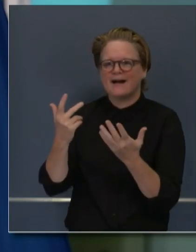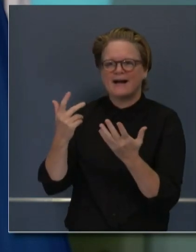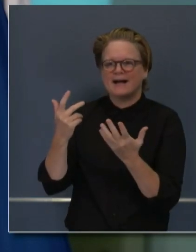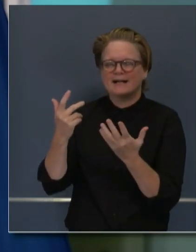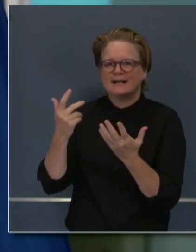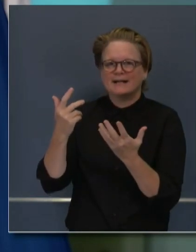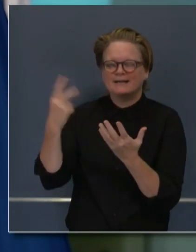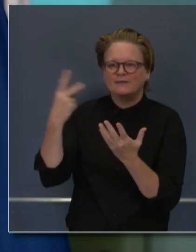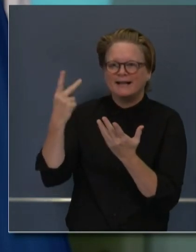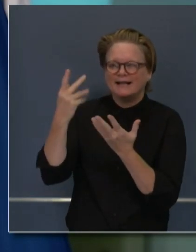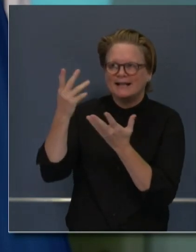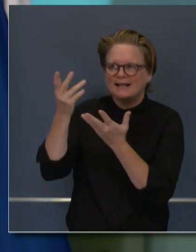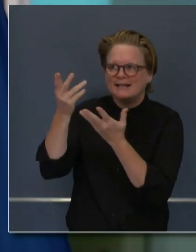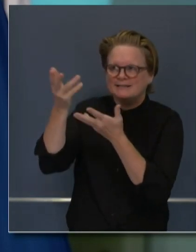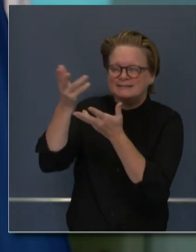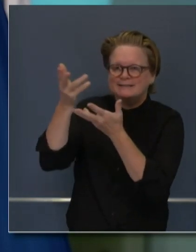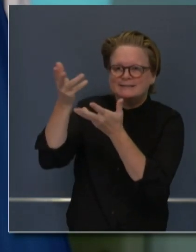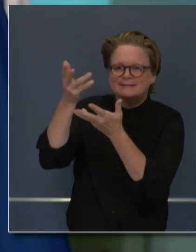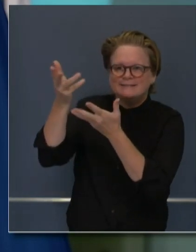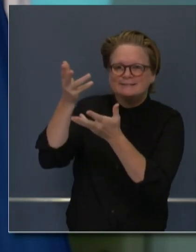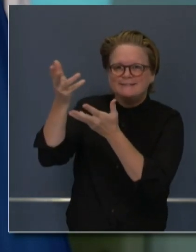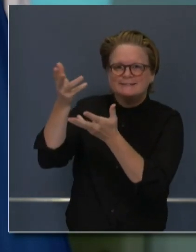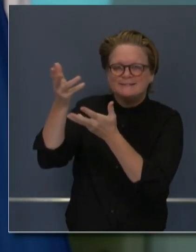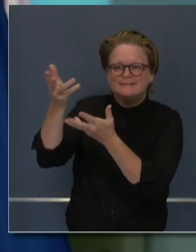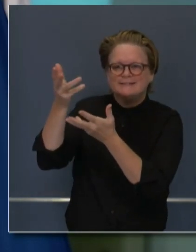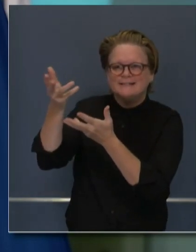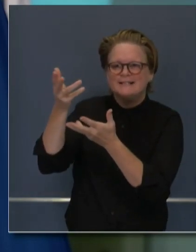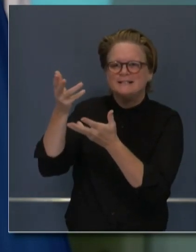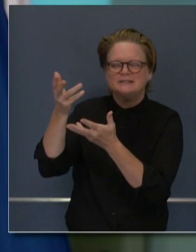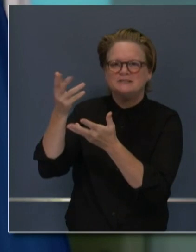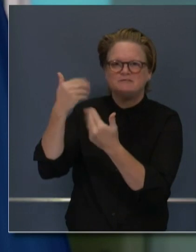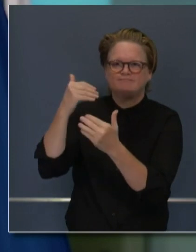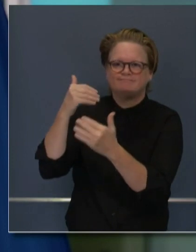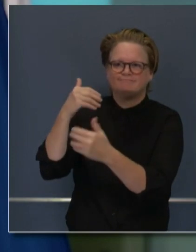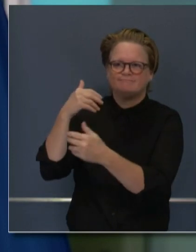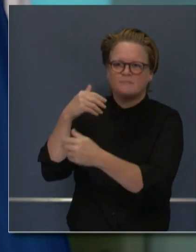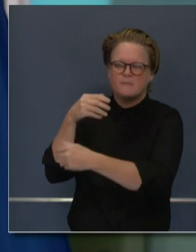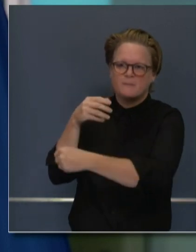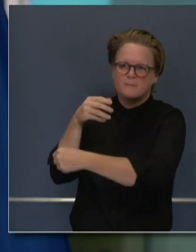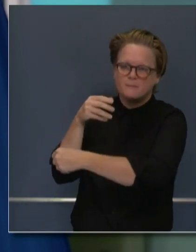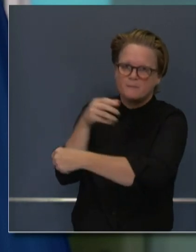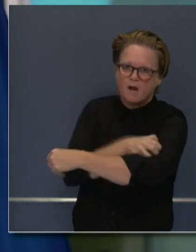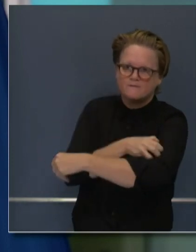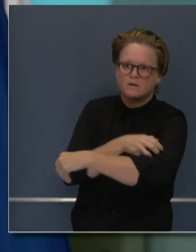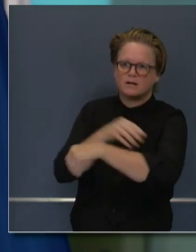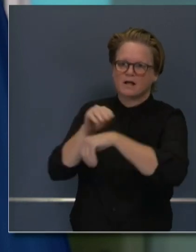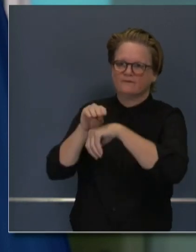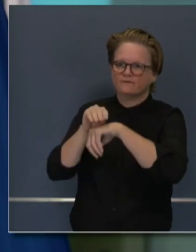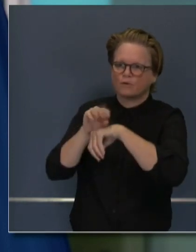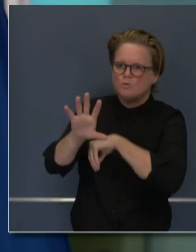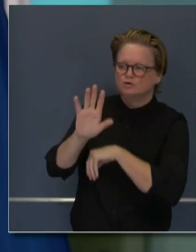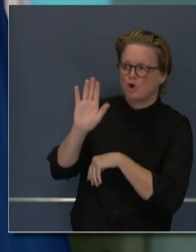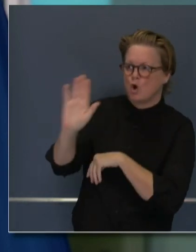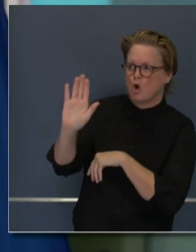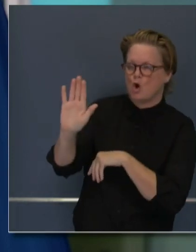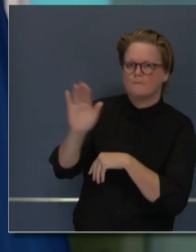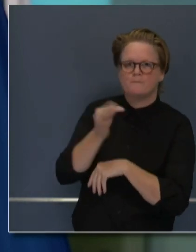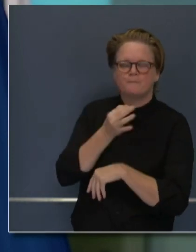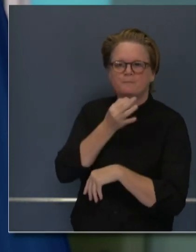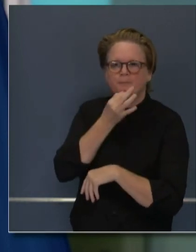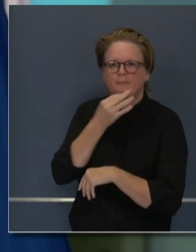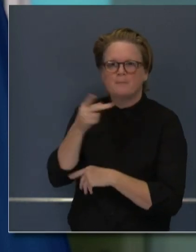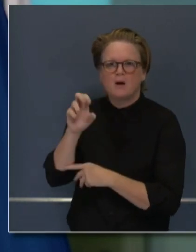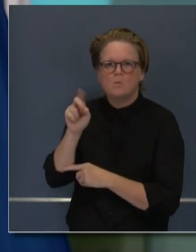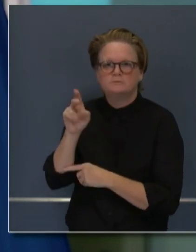Speaker, no one more impactful and influential than she is in terms of her efforts to present something to not